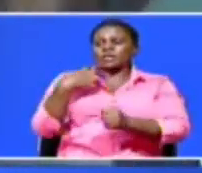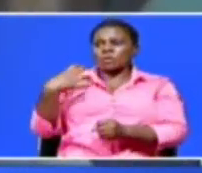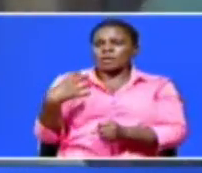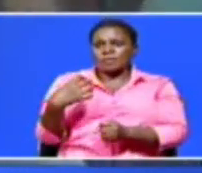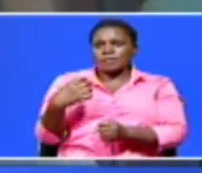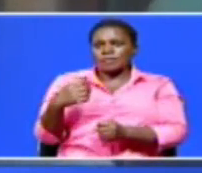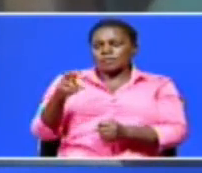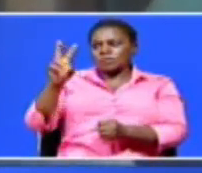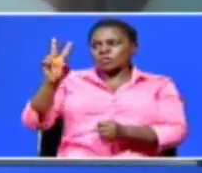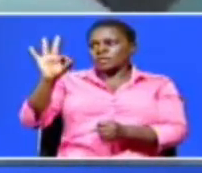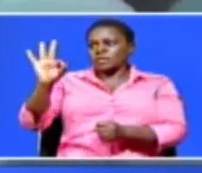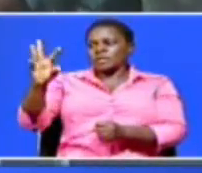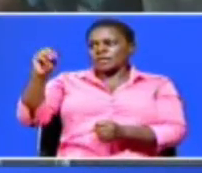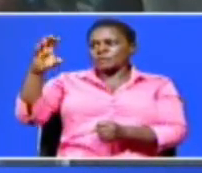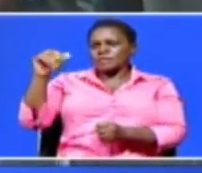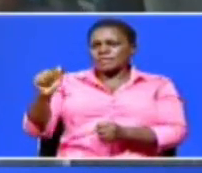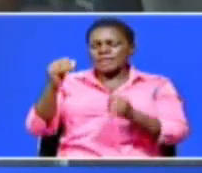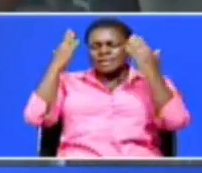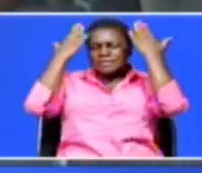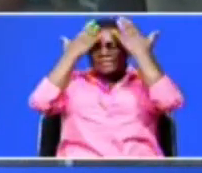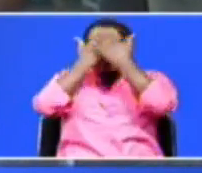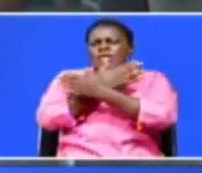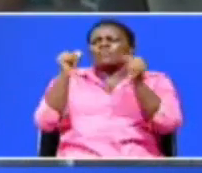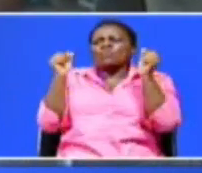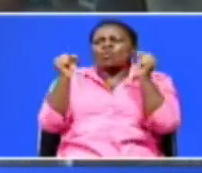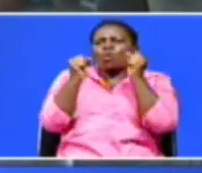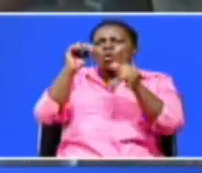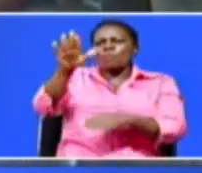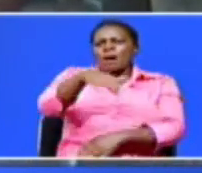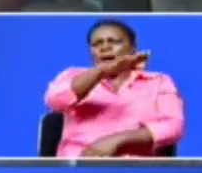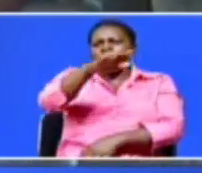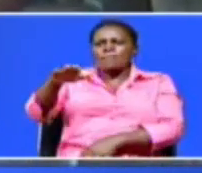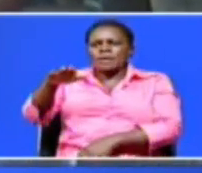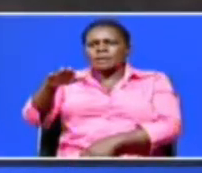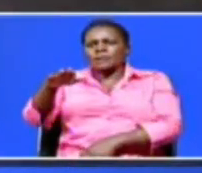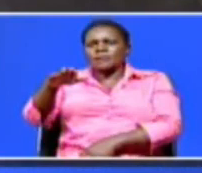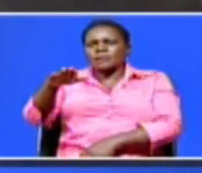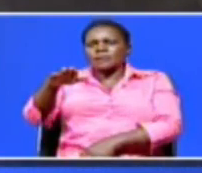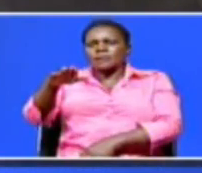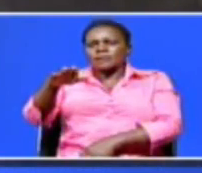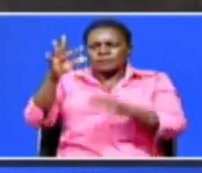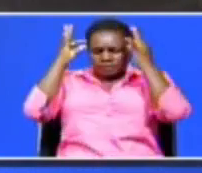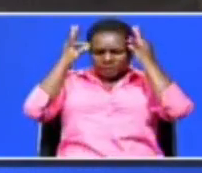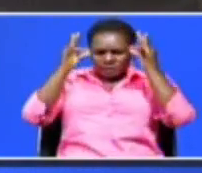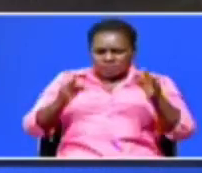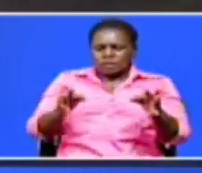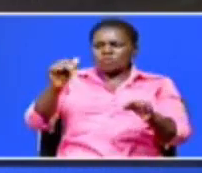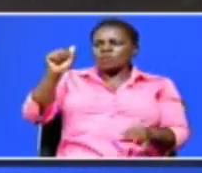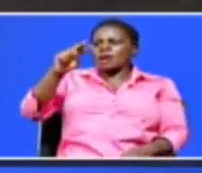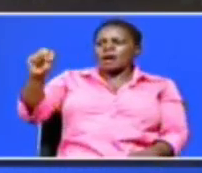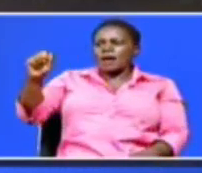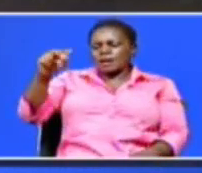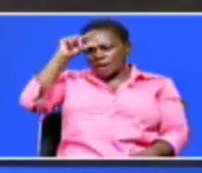With a pain of 23 MCAs spending the night squeezed in the cold chamber of the Kirinyaga County Assembly came the sealed fate of Anne Mombi